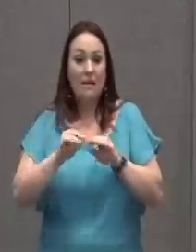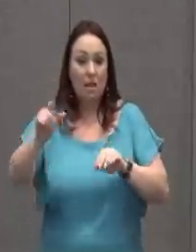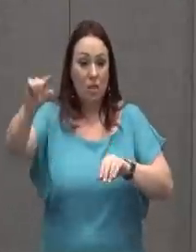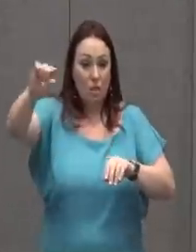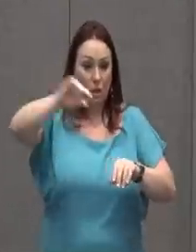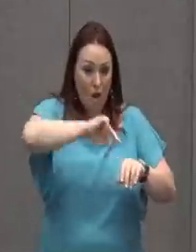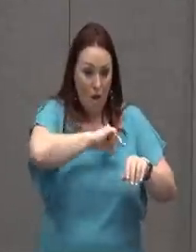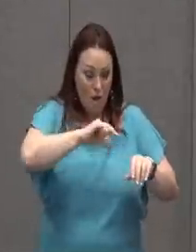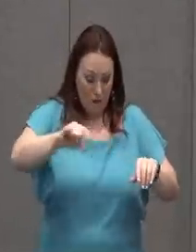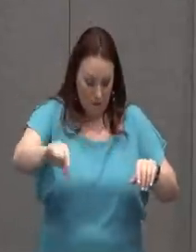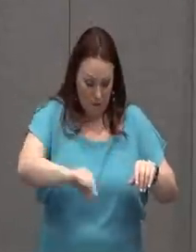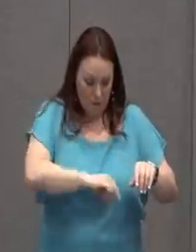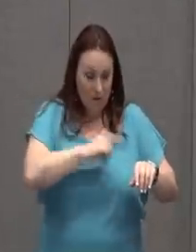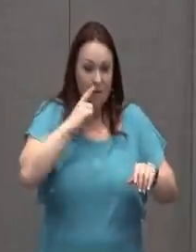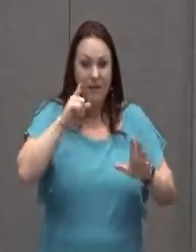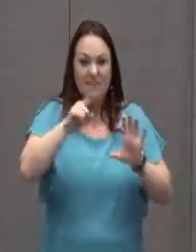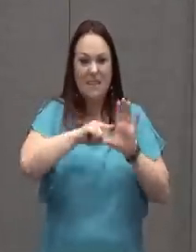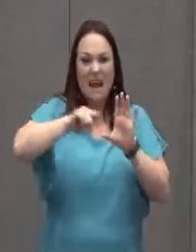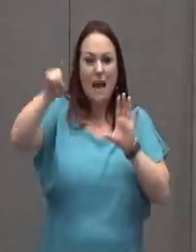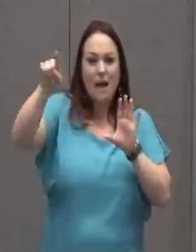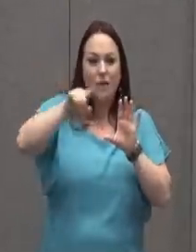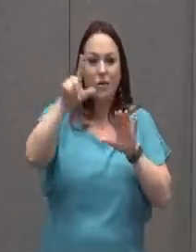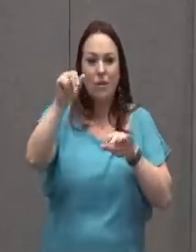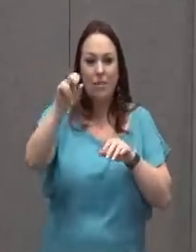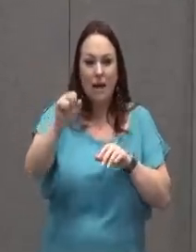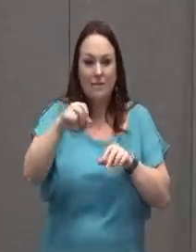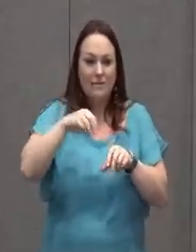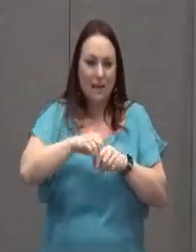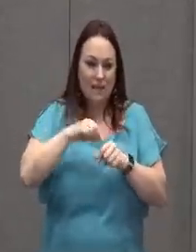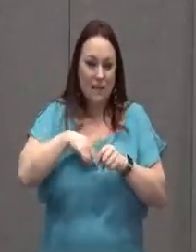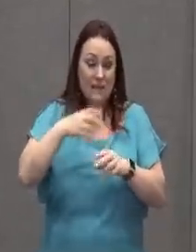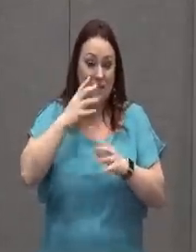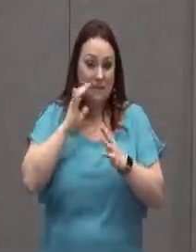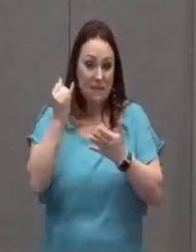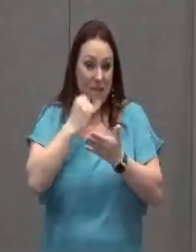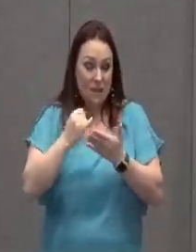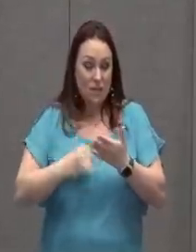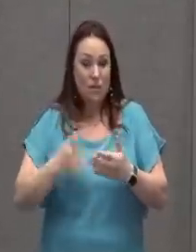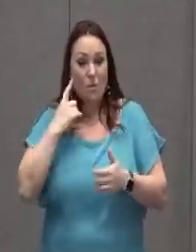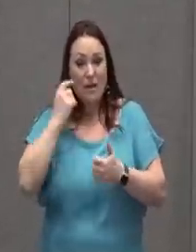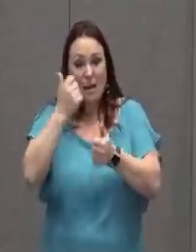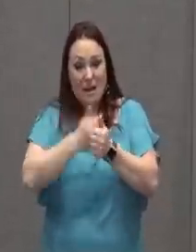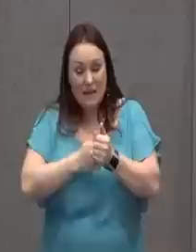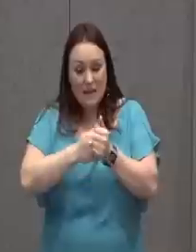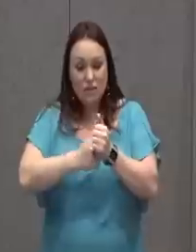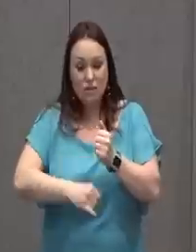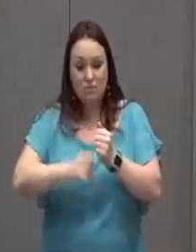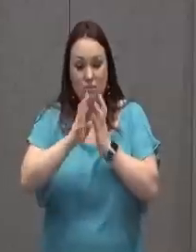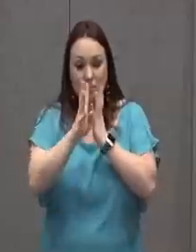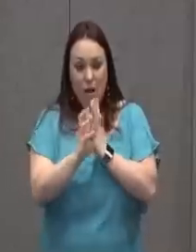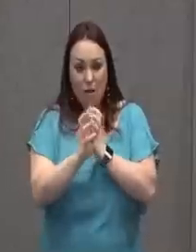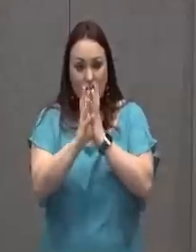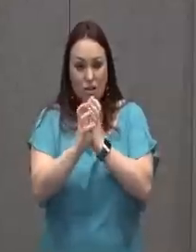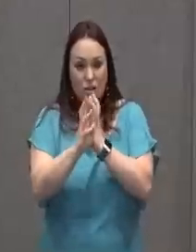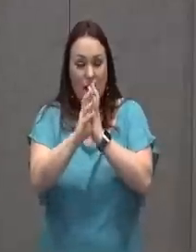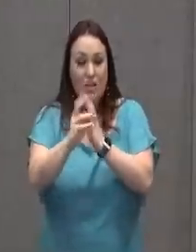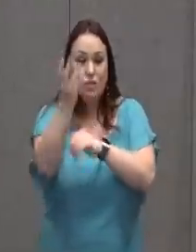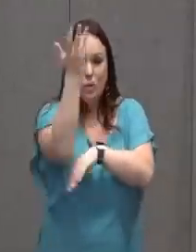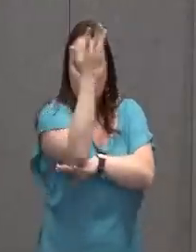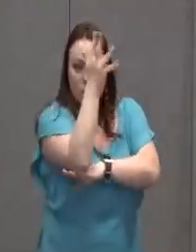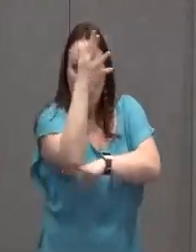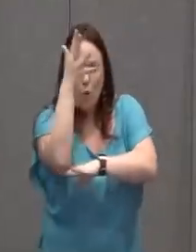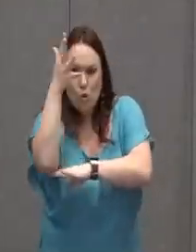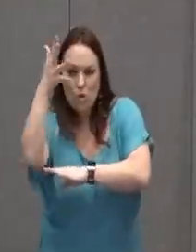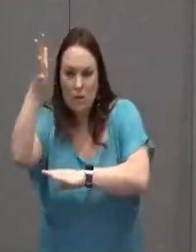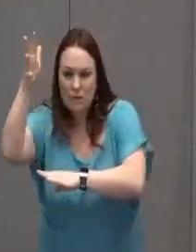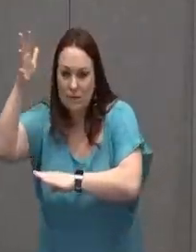diagonal lines, in this illustration on this page. They marched into the woods that surrounded the underground